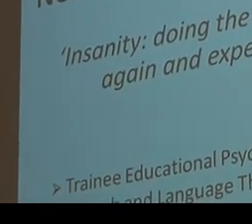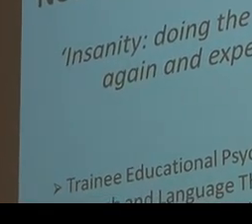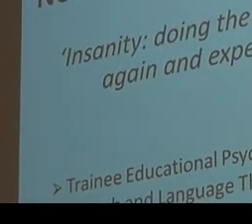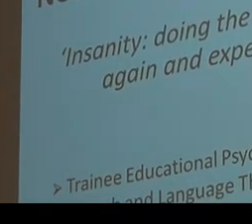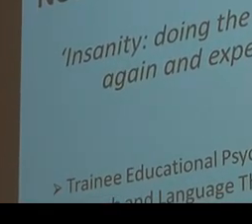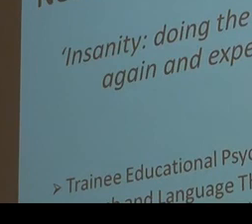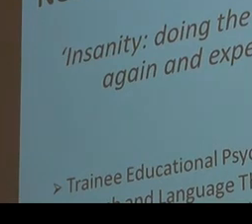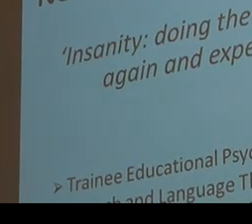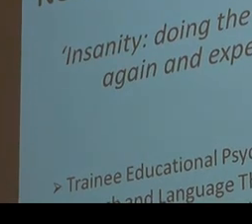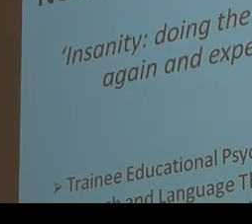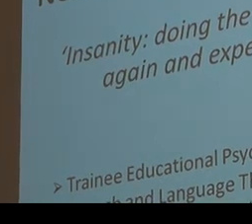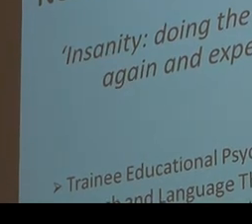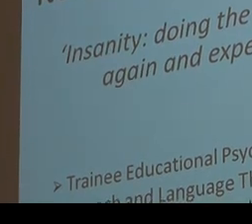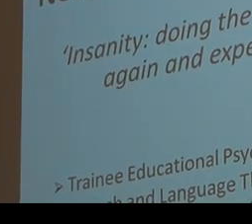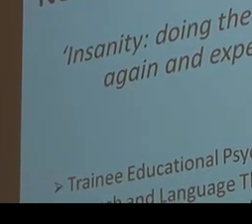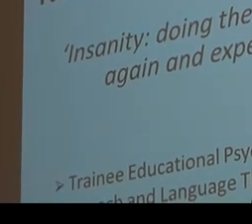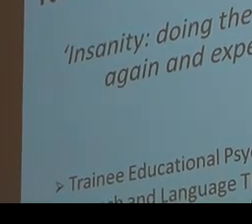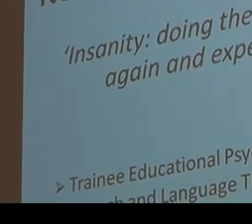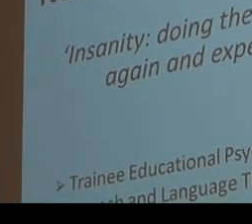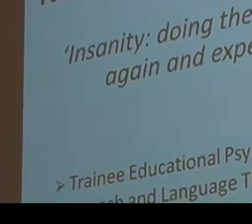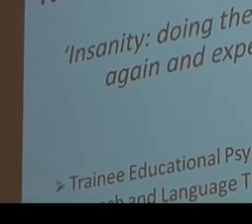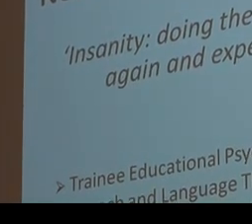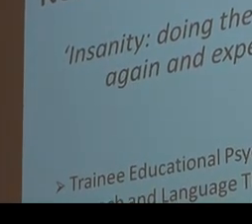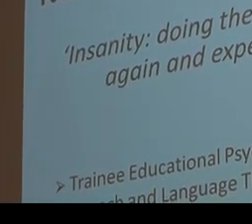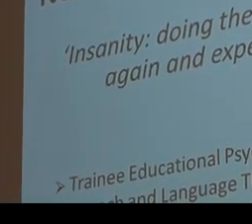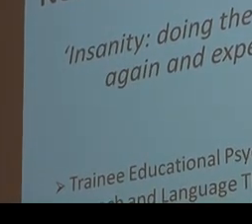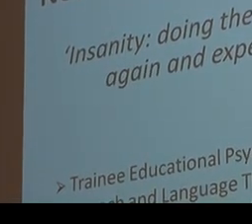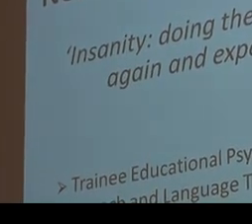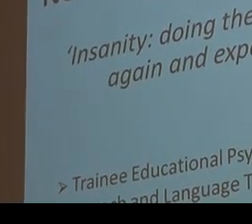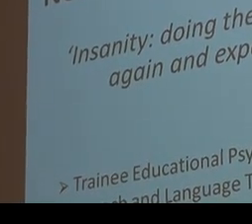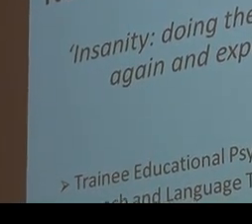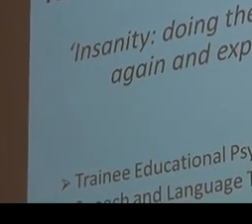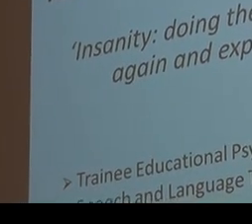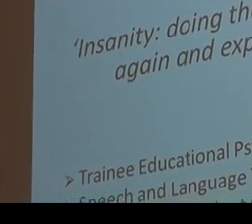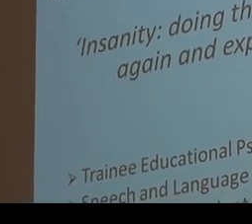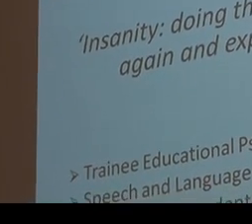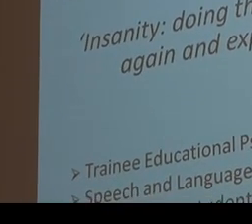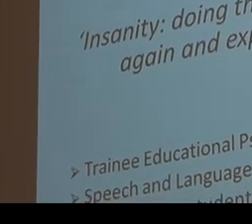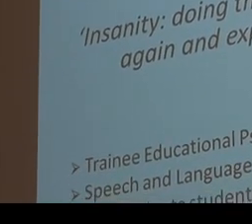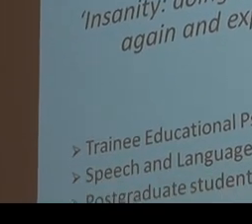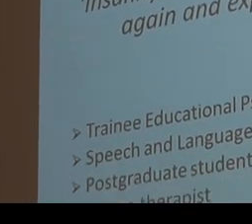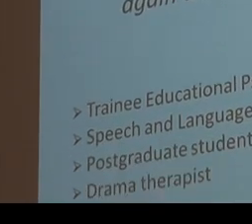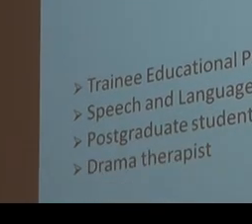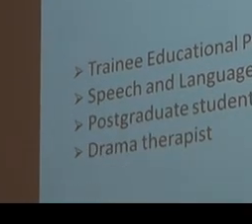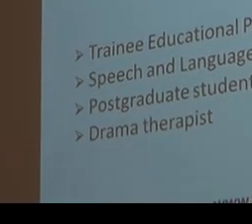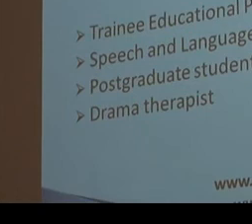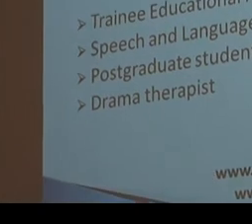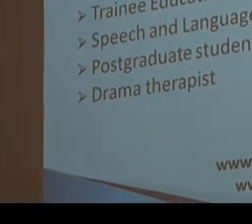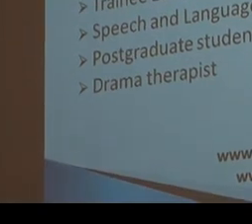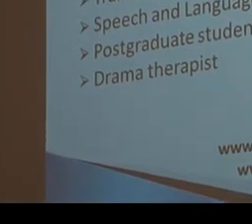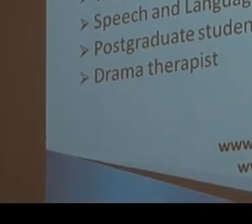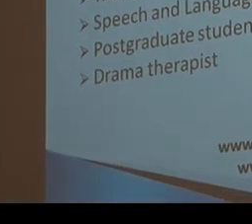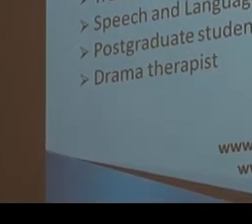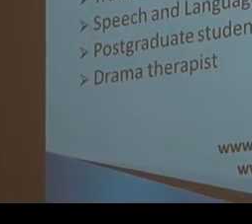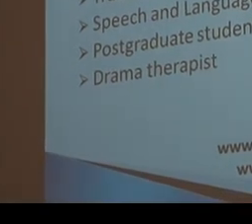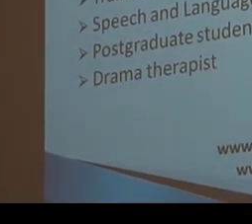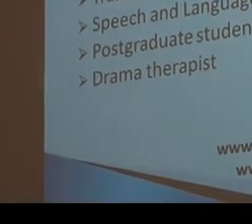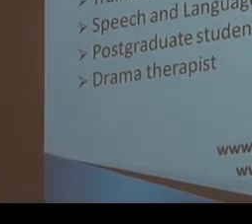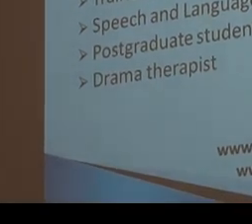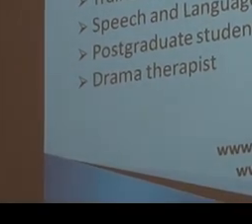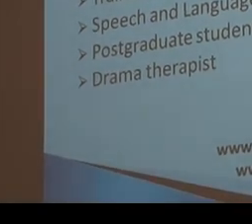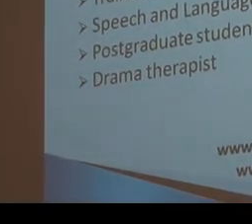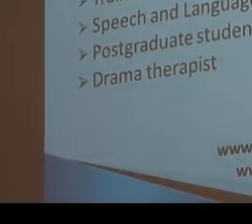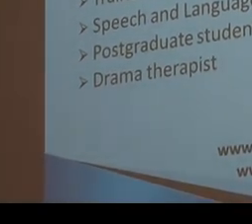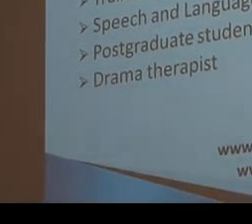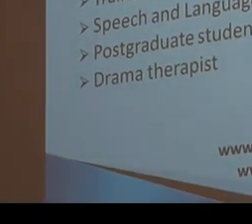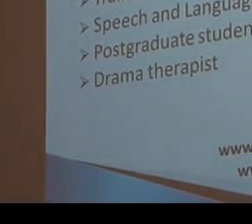our very, very challenging young people from the sort of start in life that they've had is making a phenomenal difference. And I